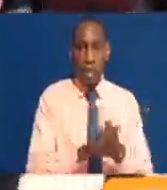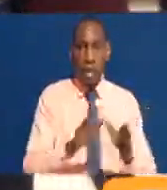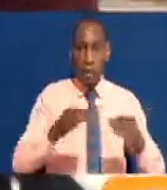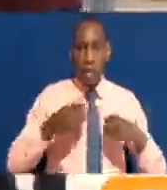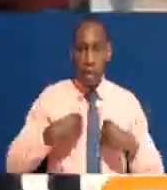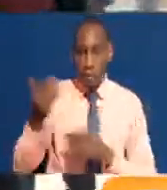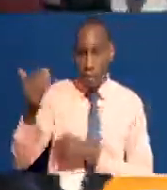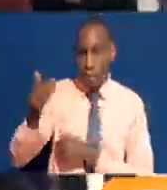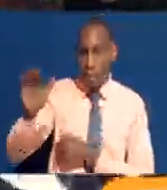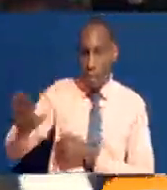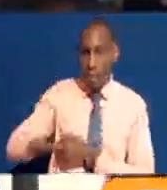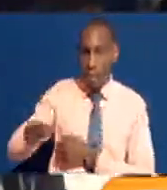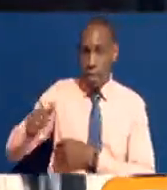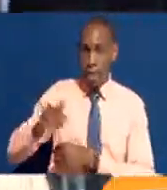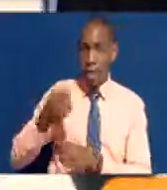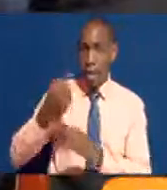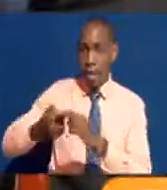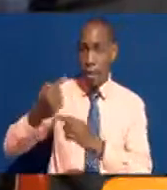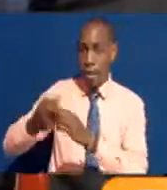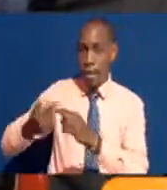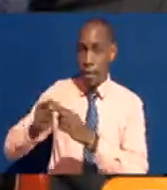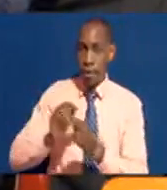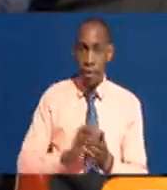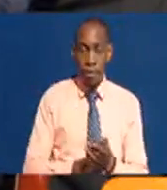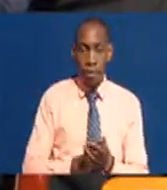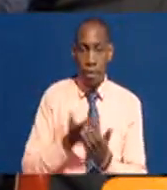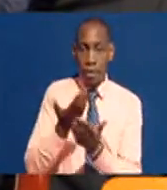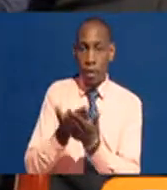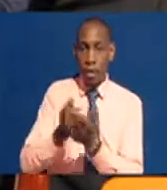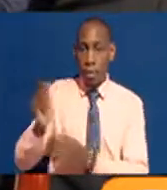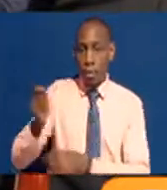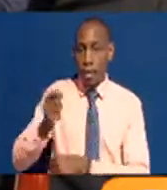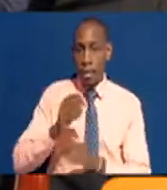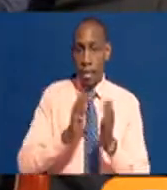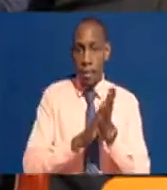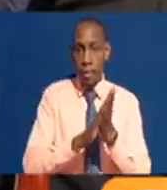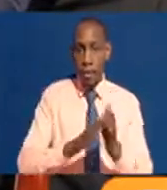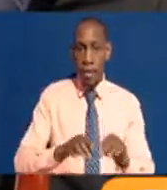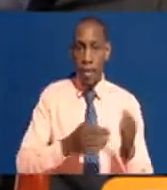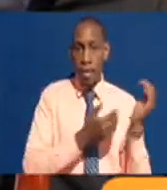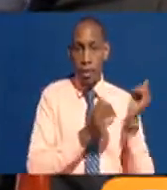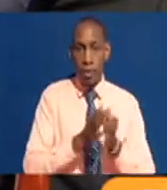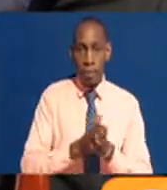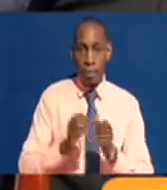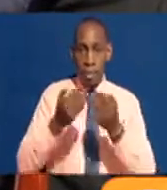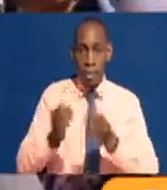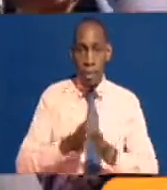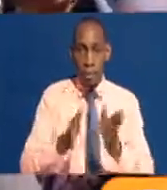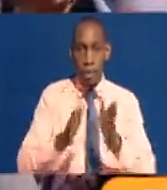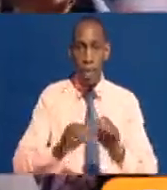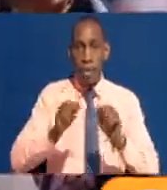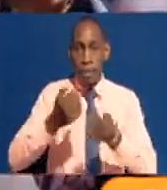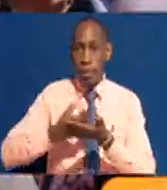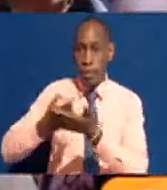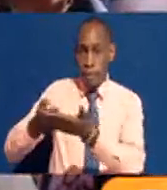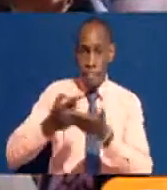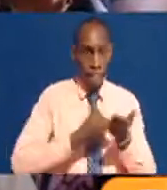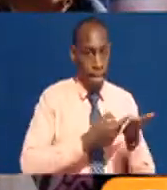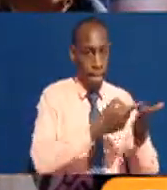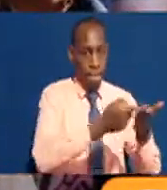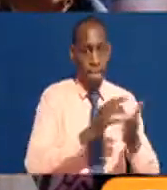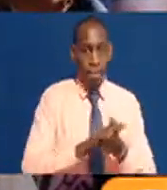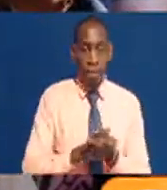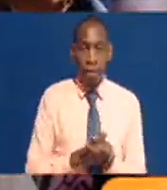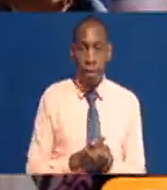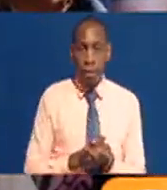to address parliament annually. The tabling of the president's proposal expected to open an avenue for possible negotiations with